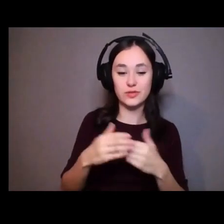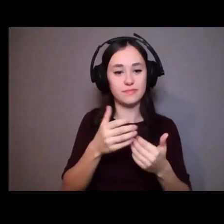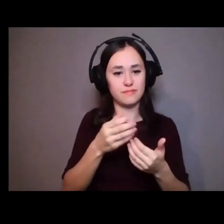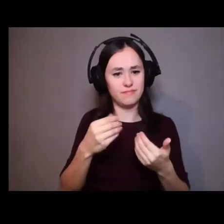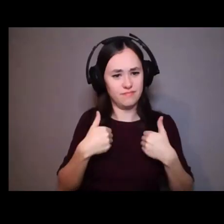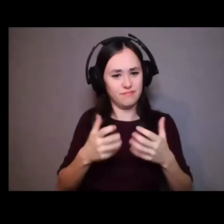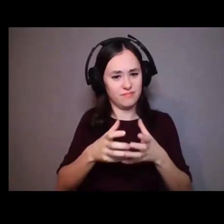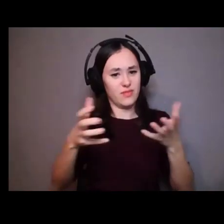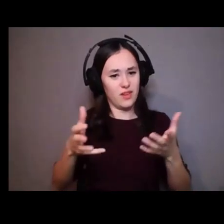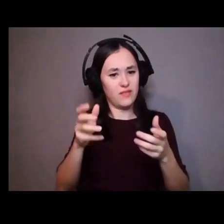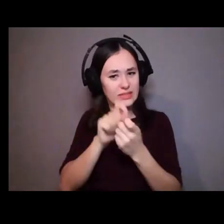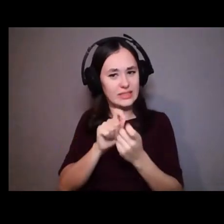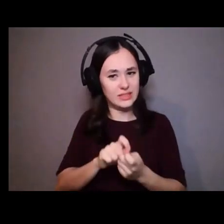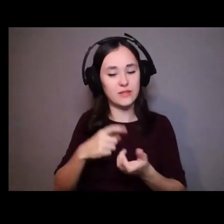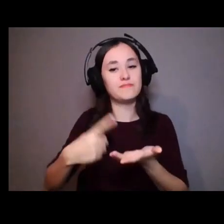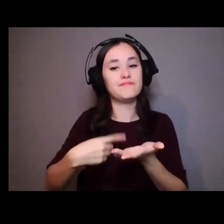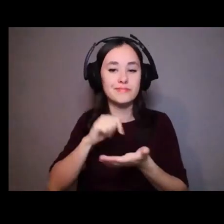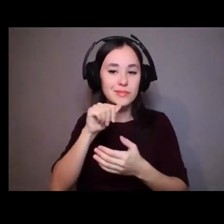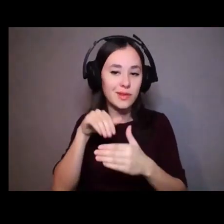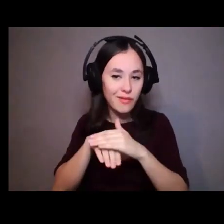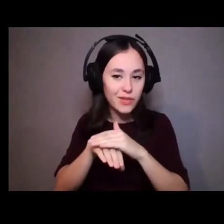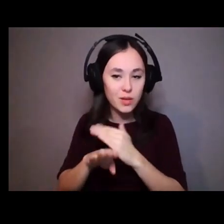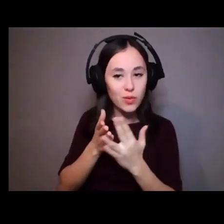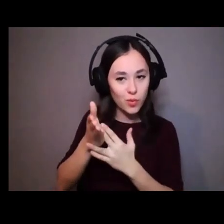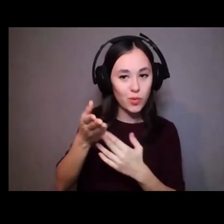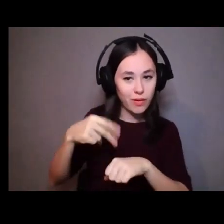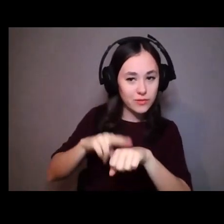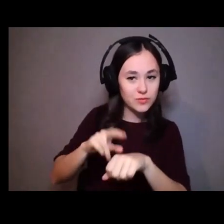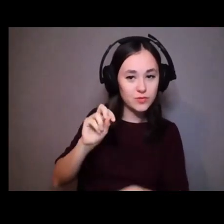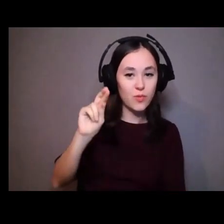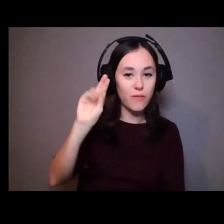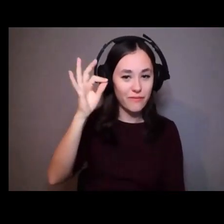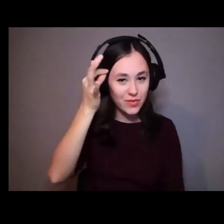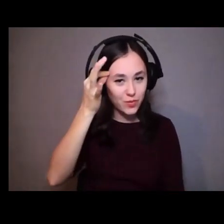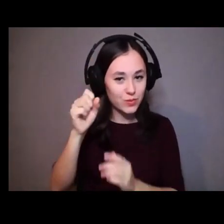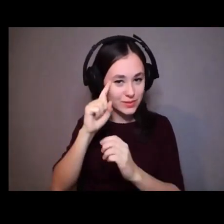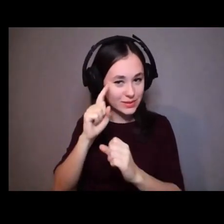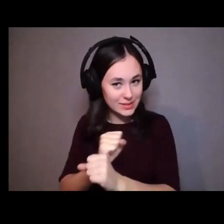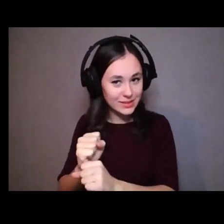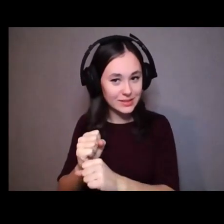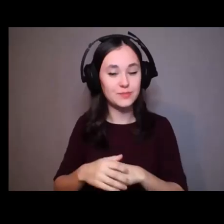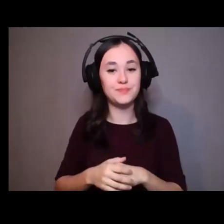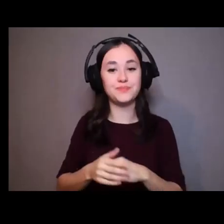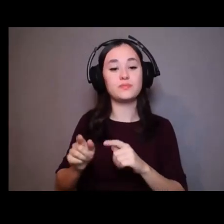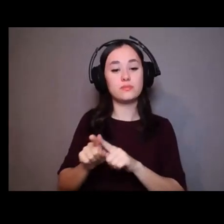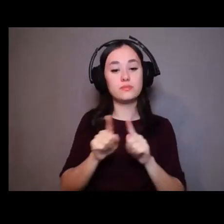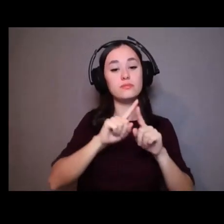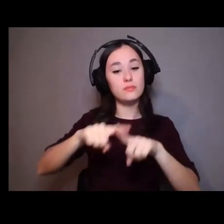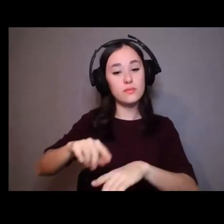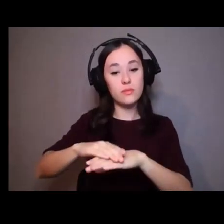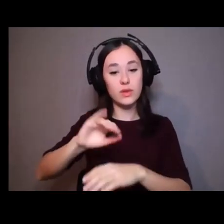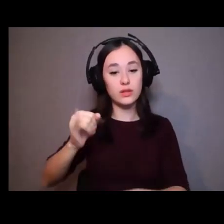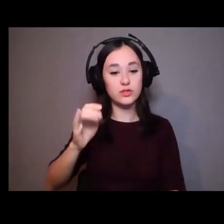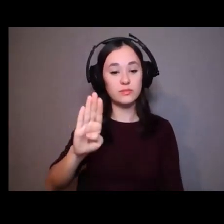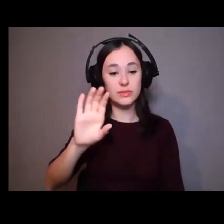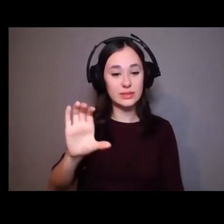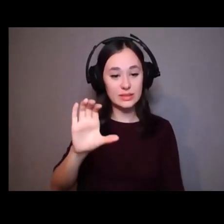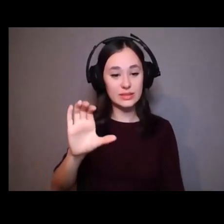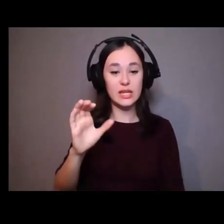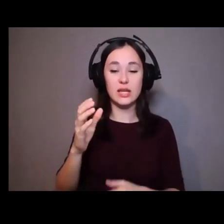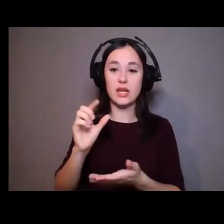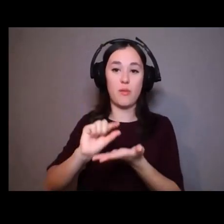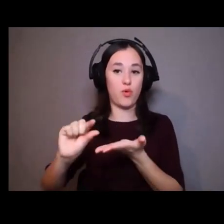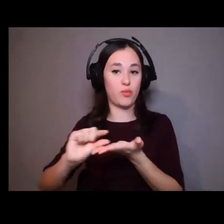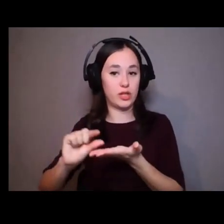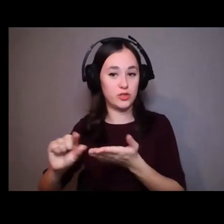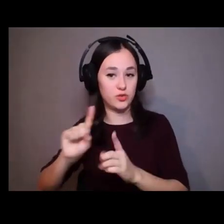through national and federal statistics. We relied upon the JBC appropriations reports, which are produced every fiscal year. These